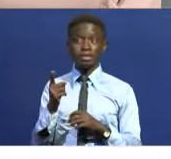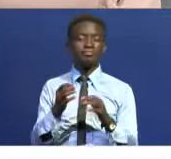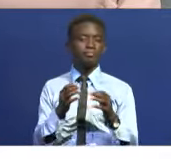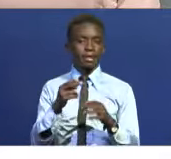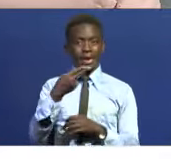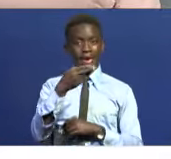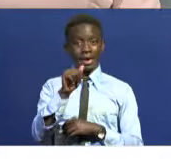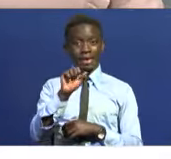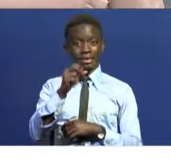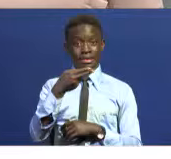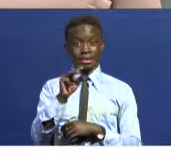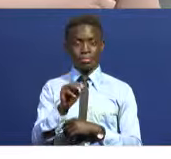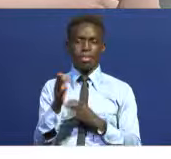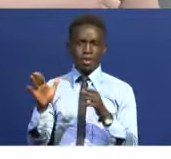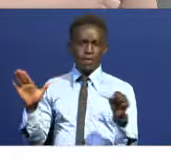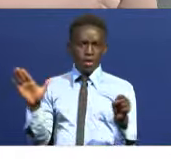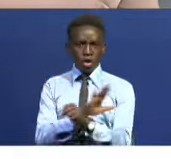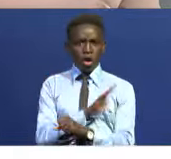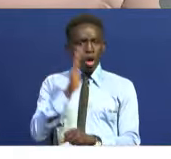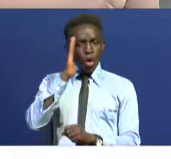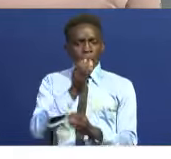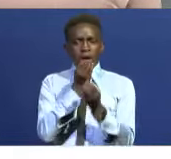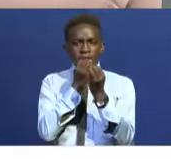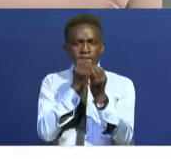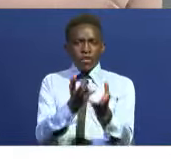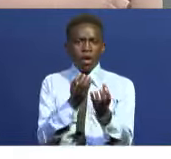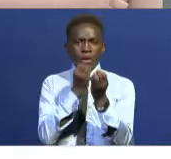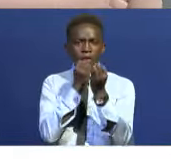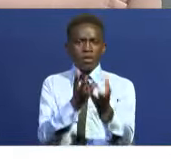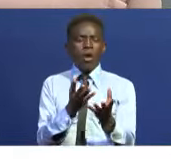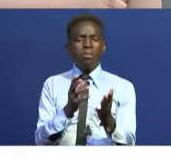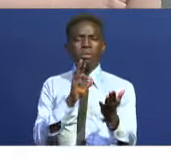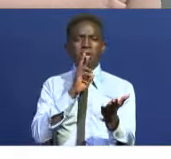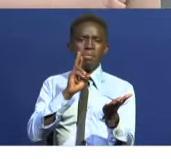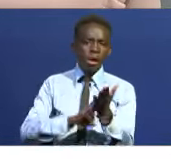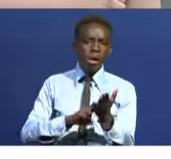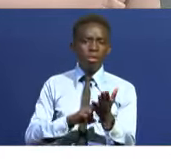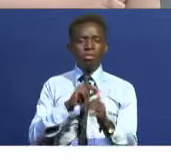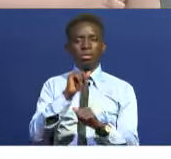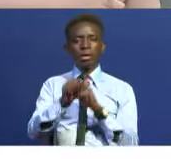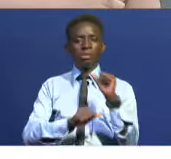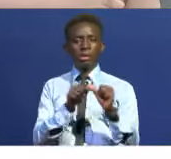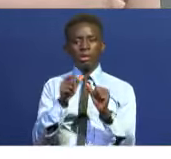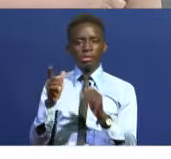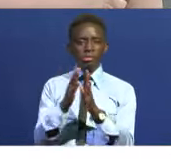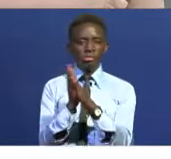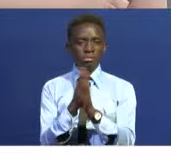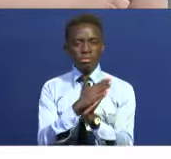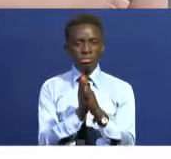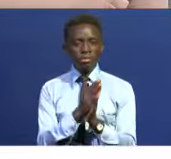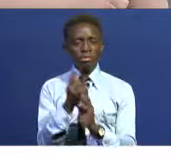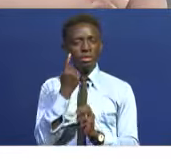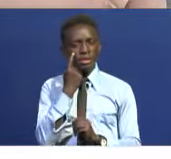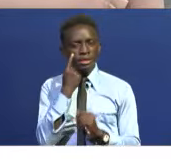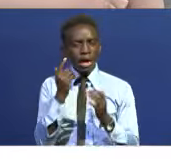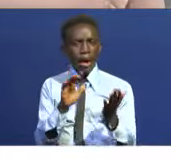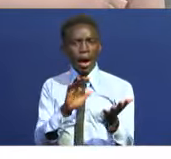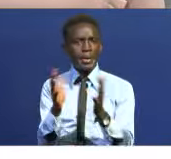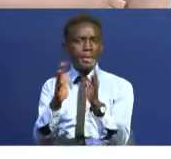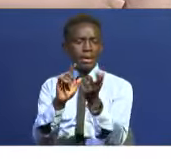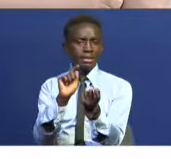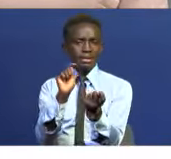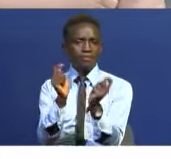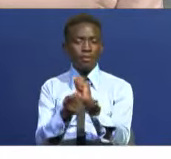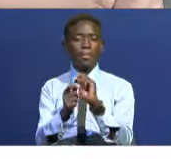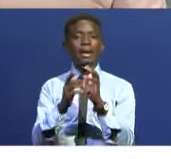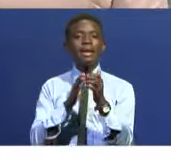us momentarily. He'll be giving us a detail report on that particular story, looking at just ways of transformative